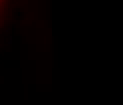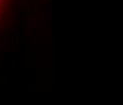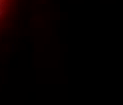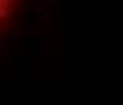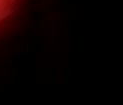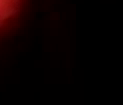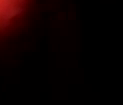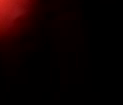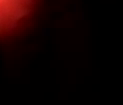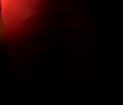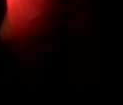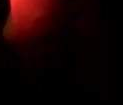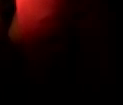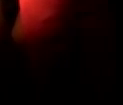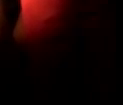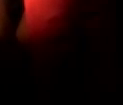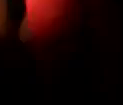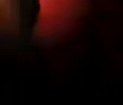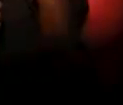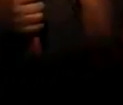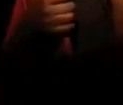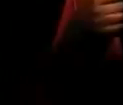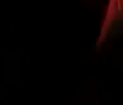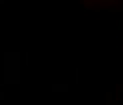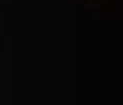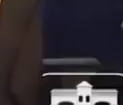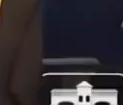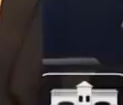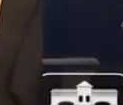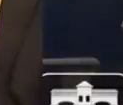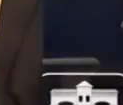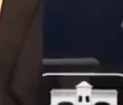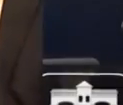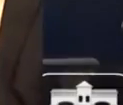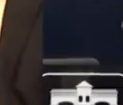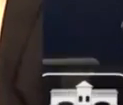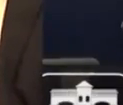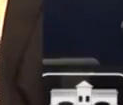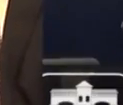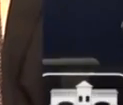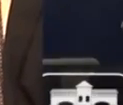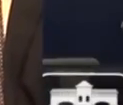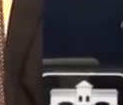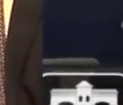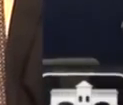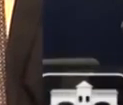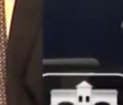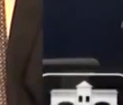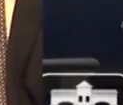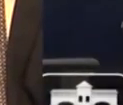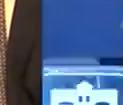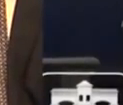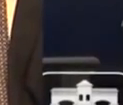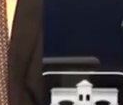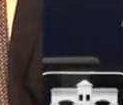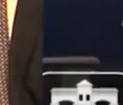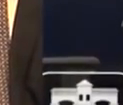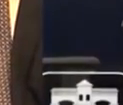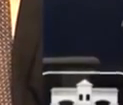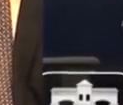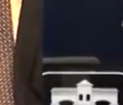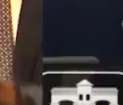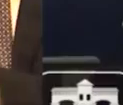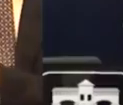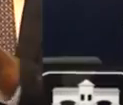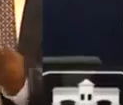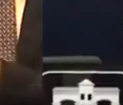On the Capital Point, we rely on data and insights from business leaders from across the economic divide who are at the top